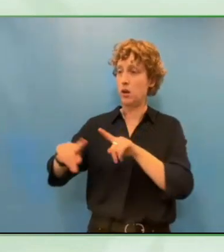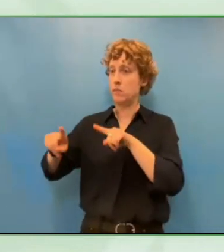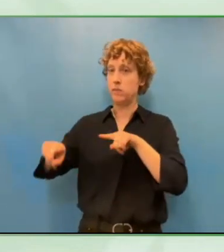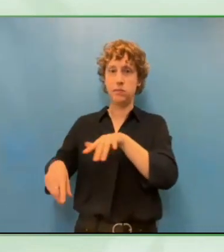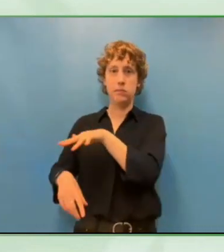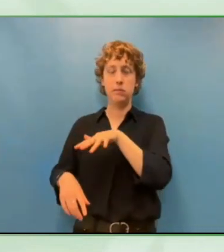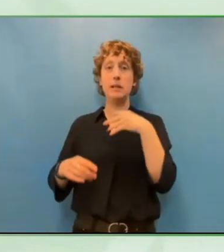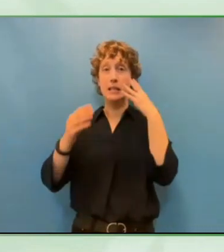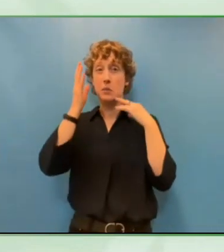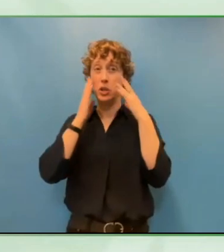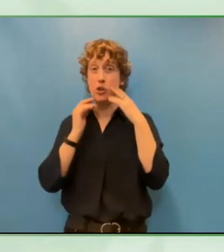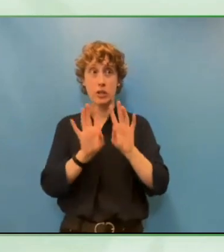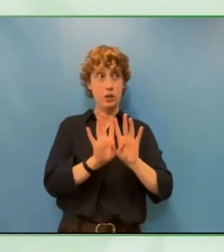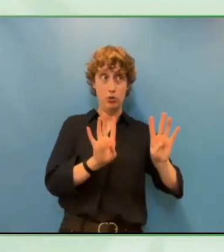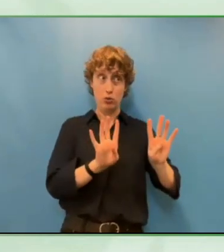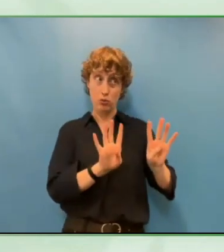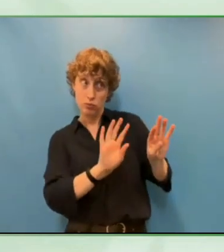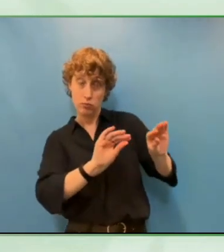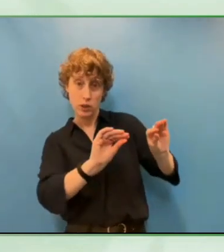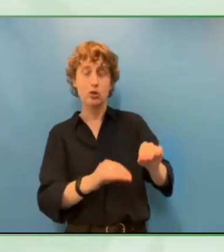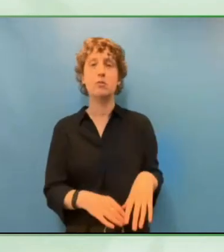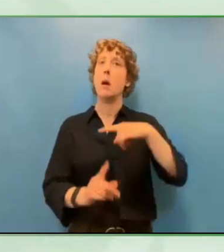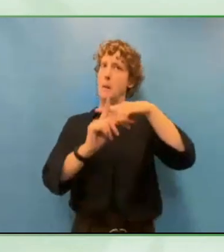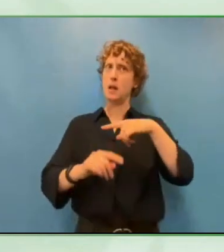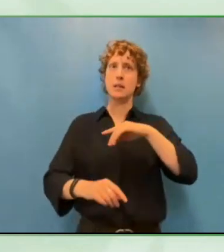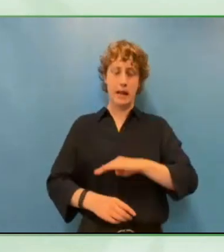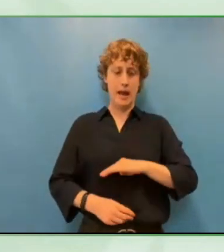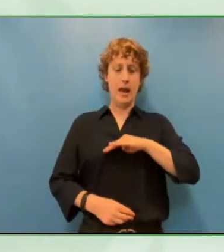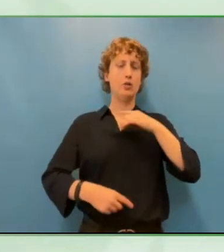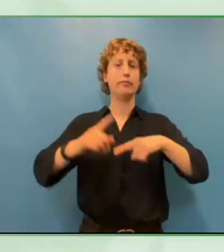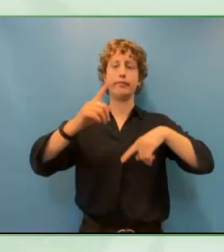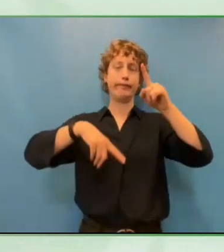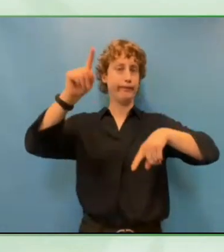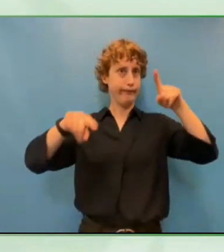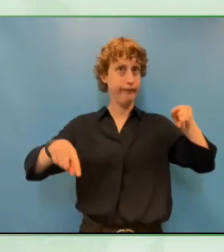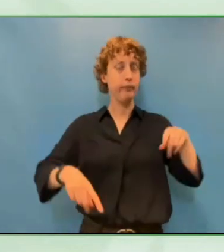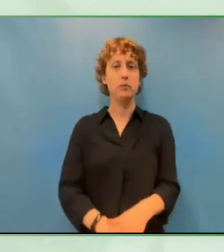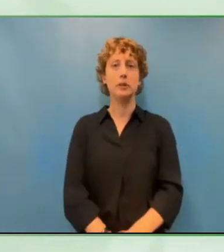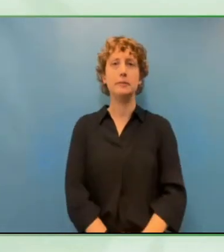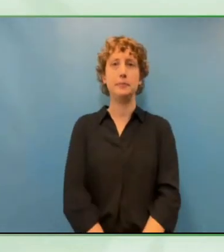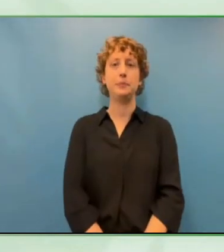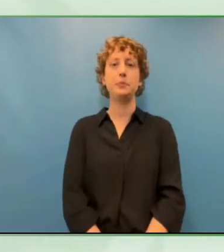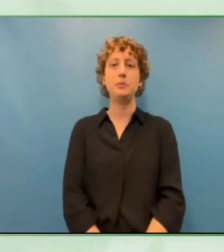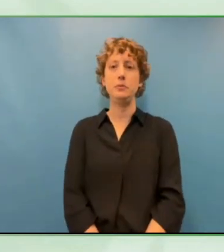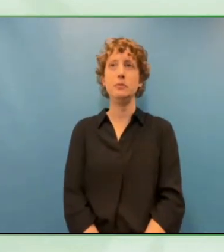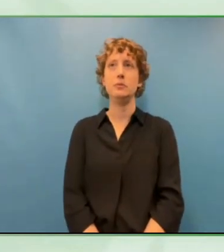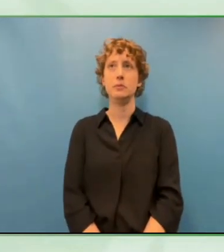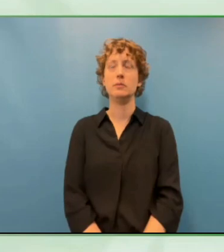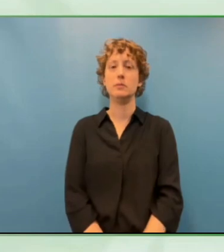also in different age groups. Yes. I think that's a good it, conclusion. and really start before the crisis